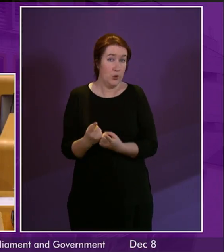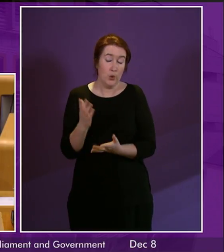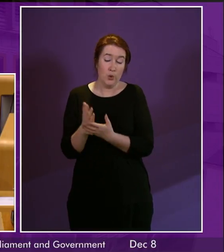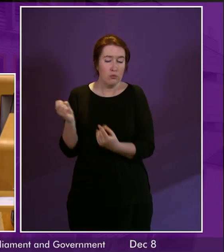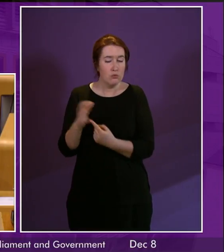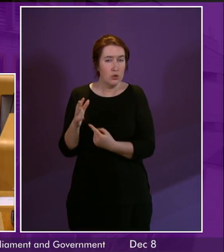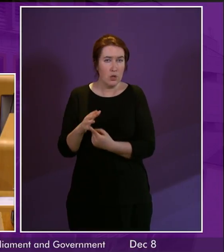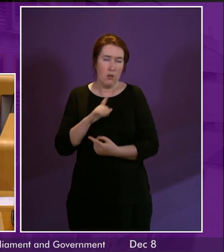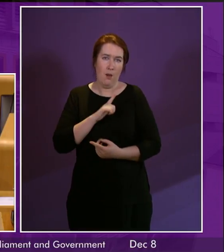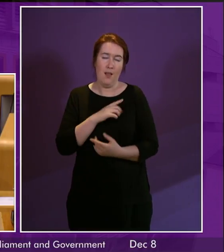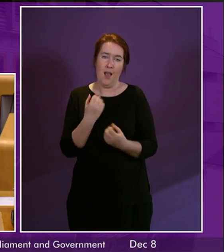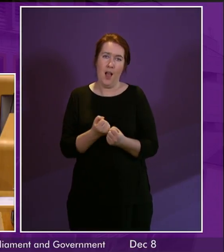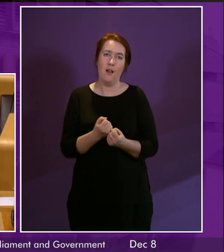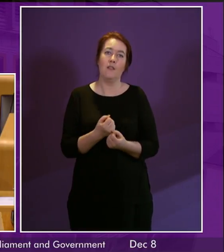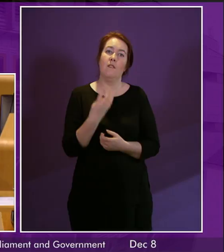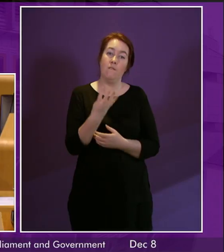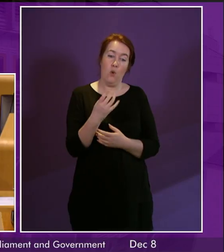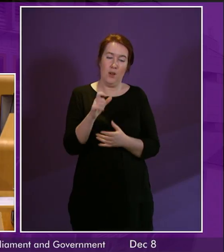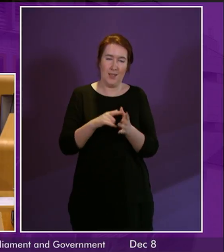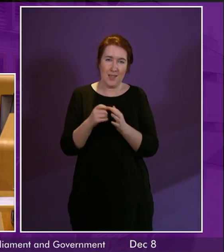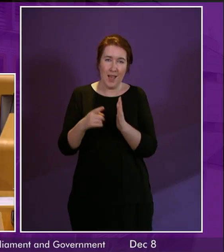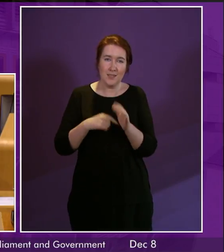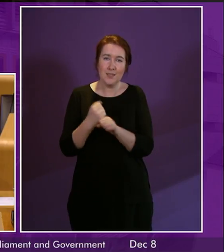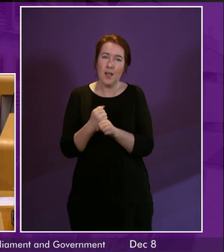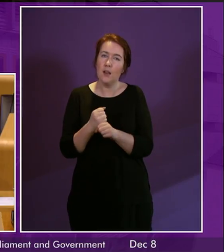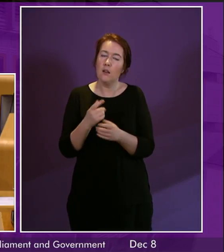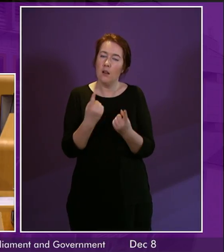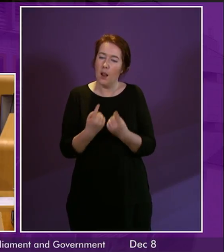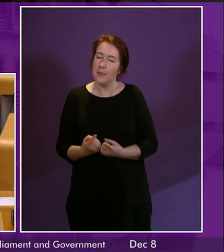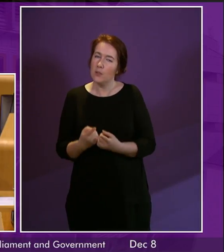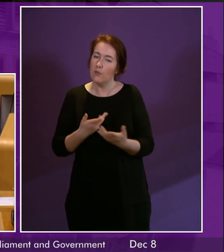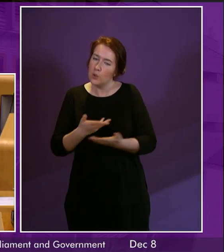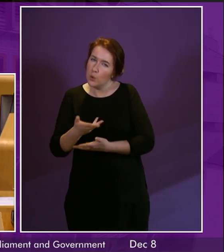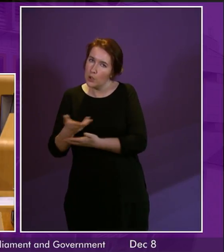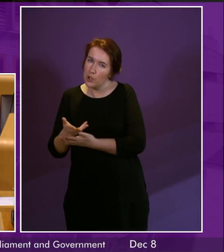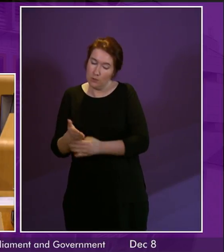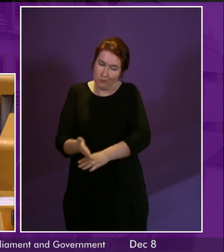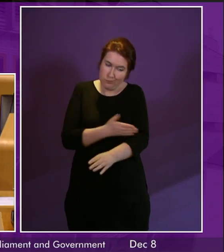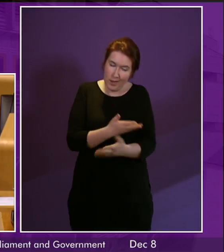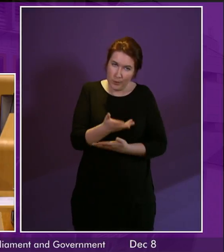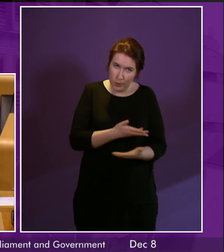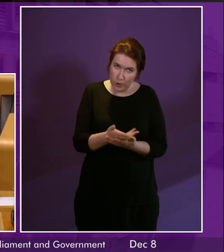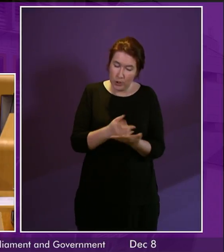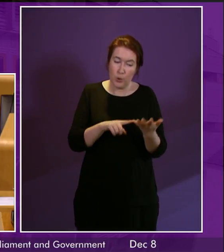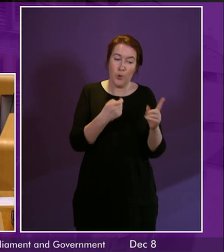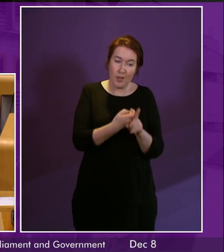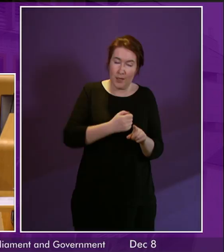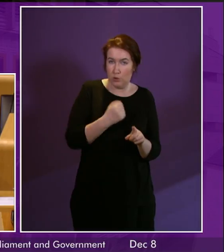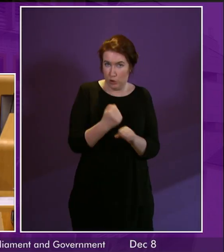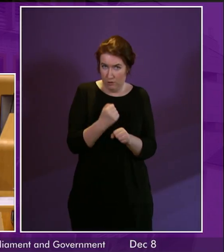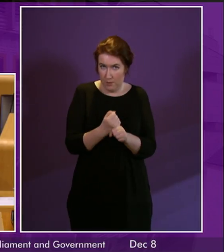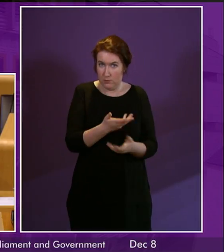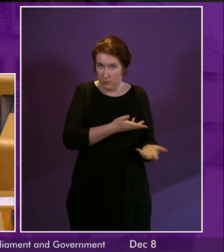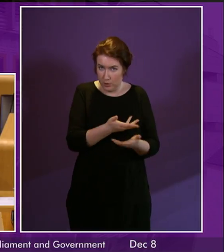because there are forecasting elements of negotiation, there's been prior negotiation between the UK and Scottish